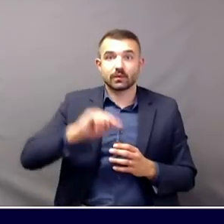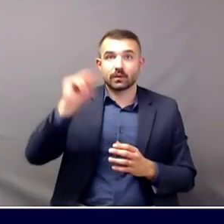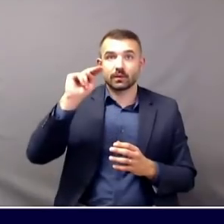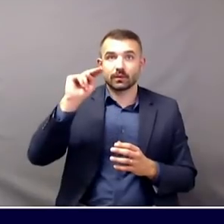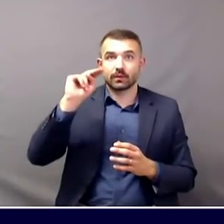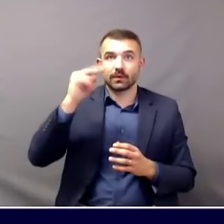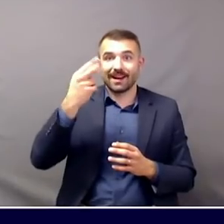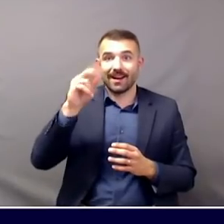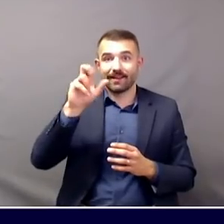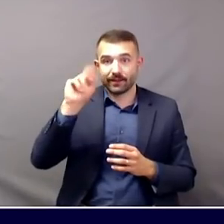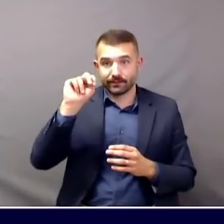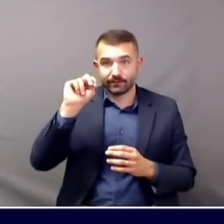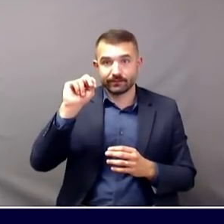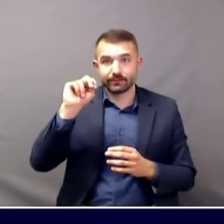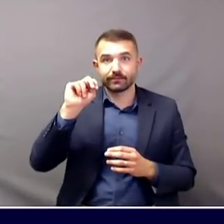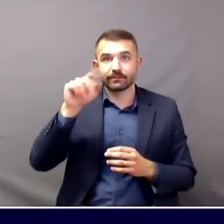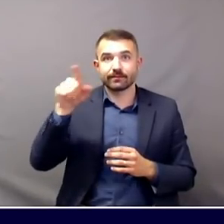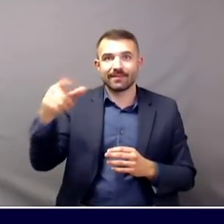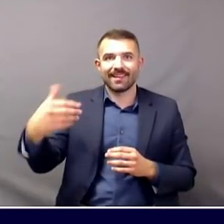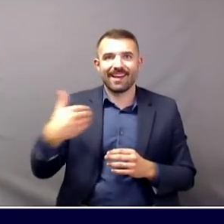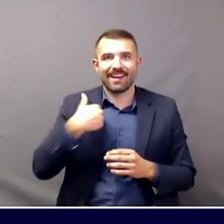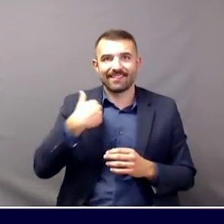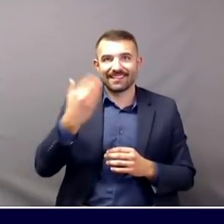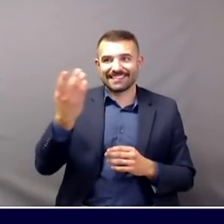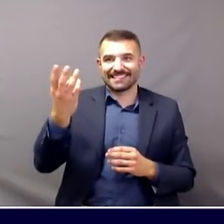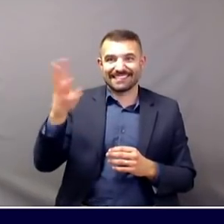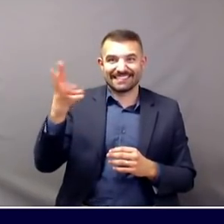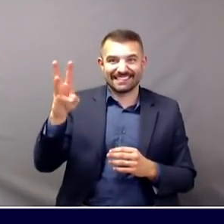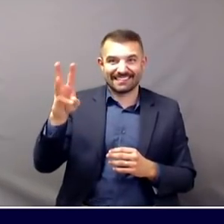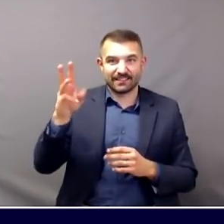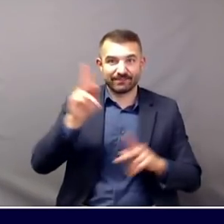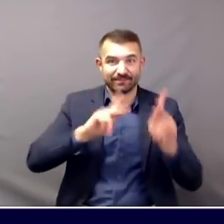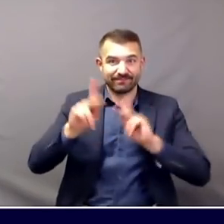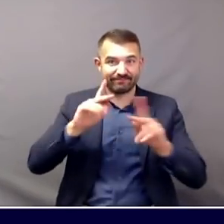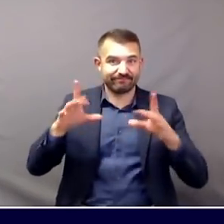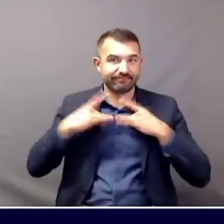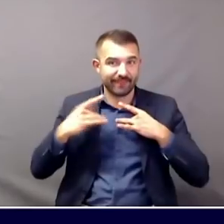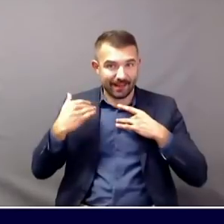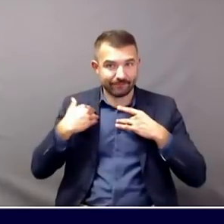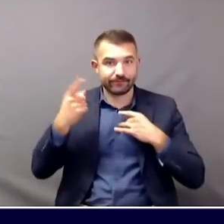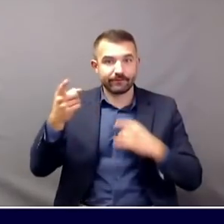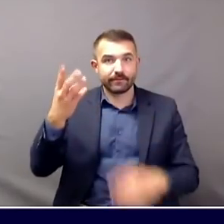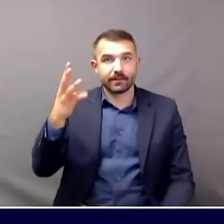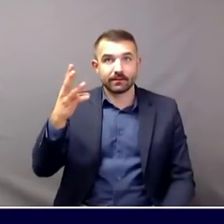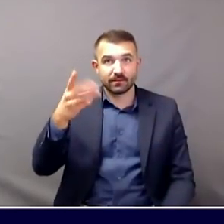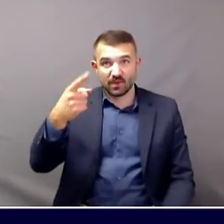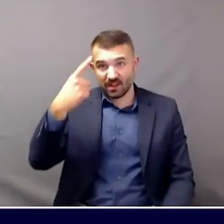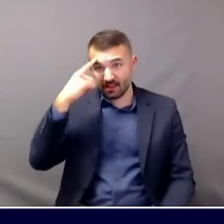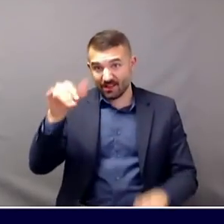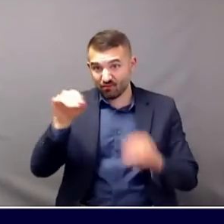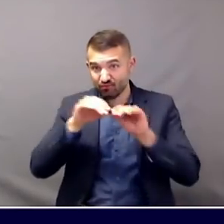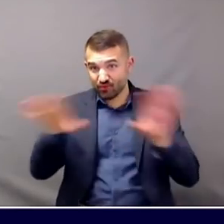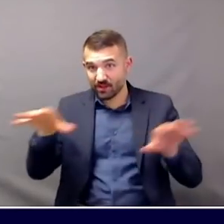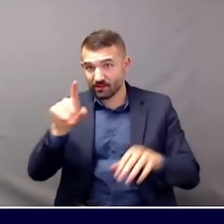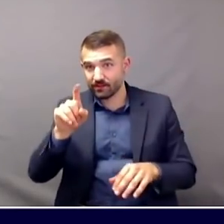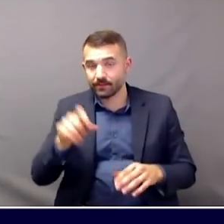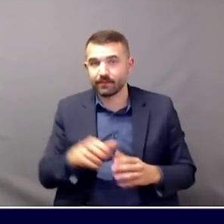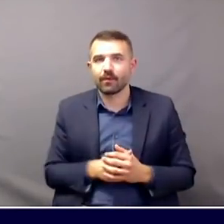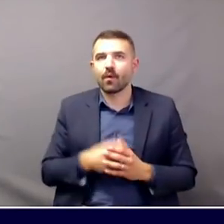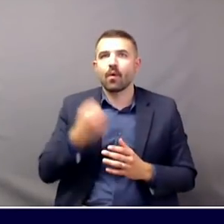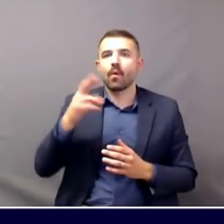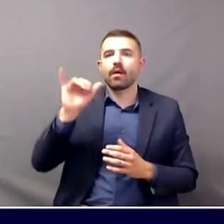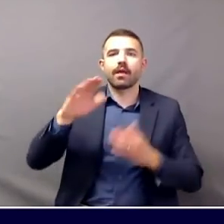600 or so. Is there an outbreak out there, or is this just community spread? This is community transmission.